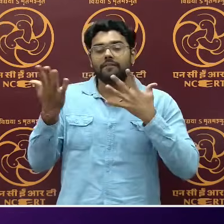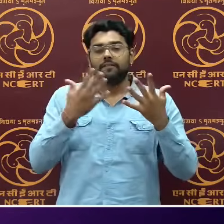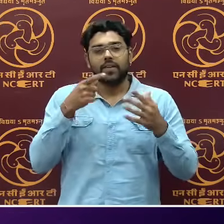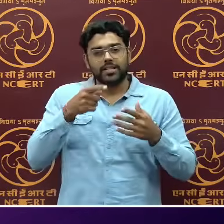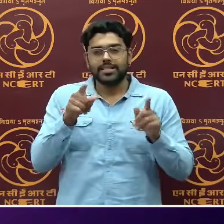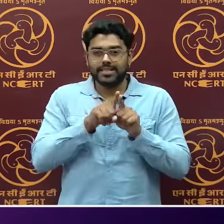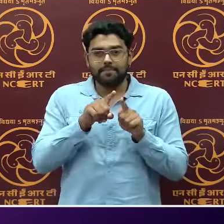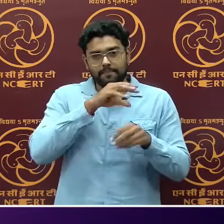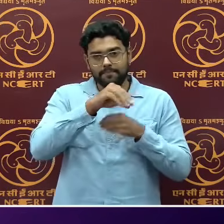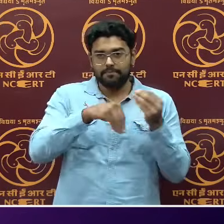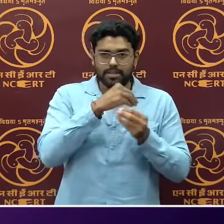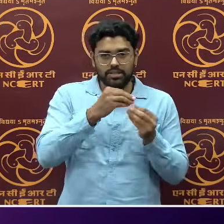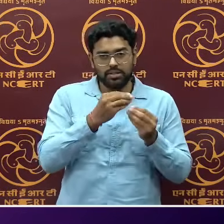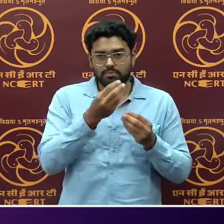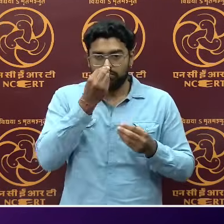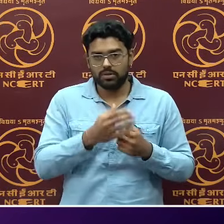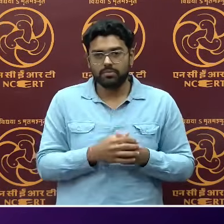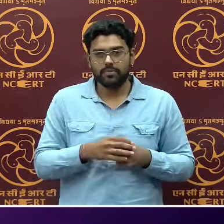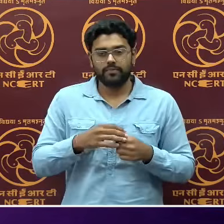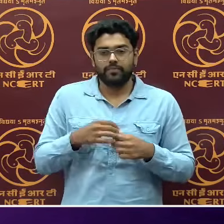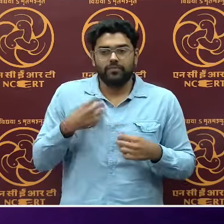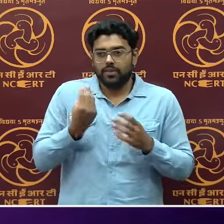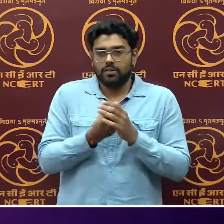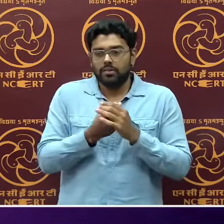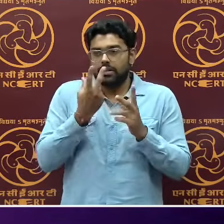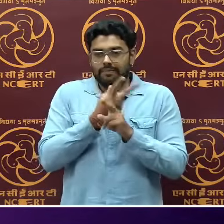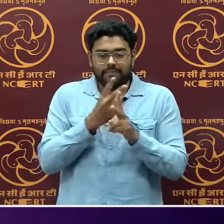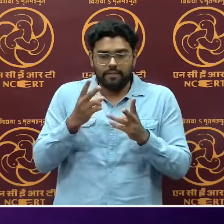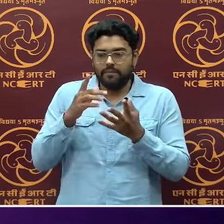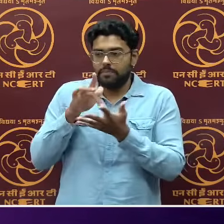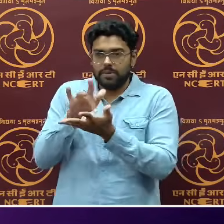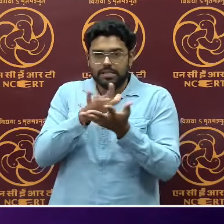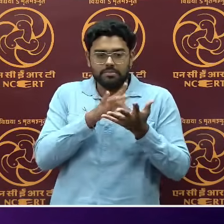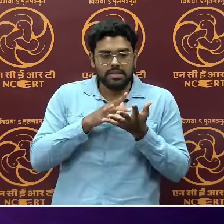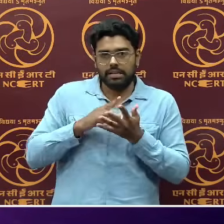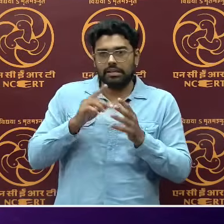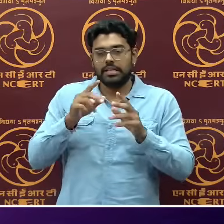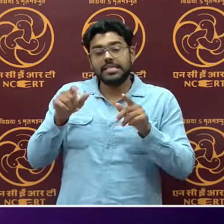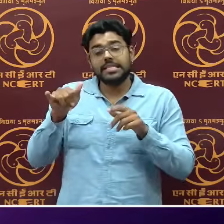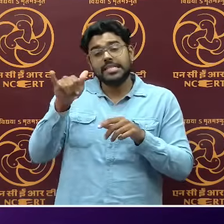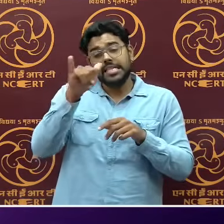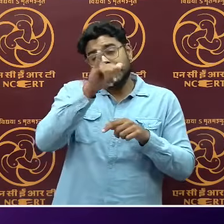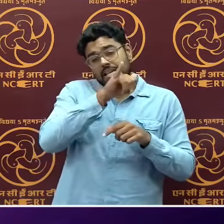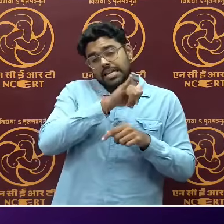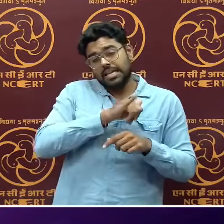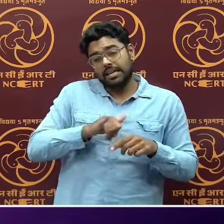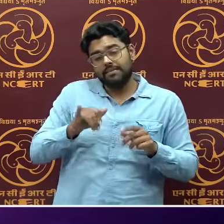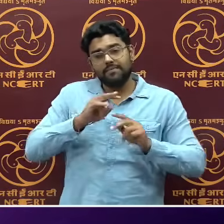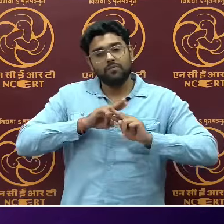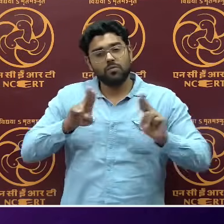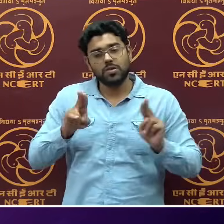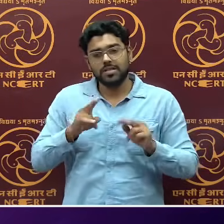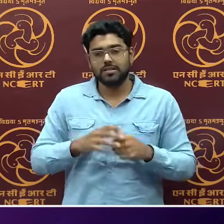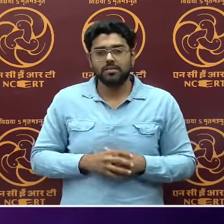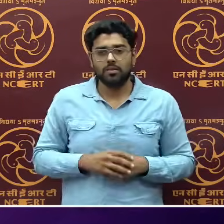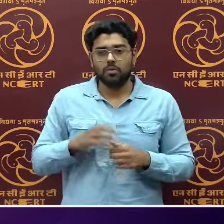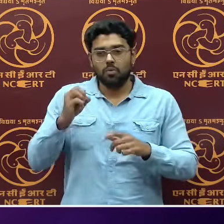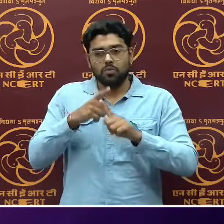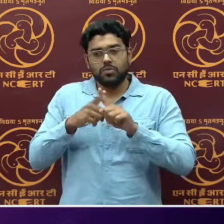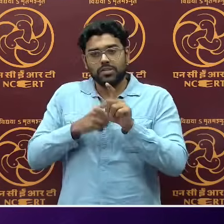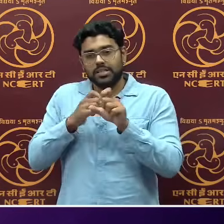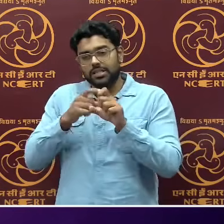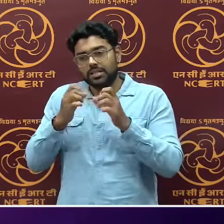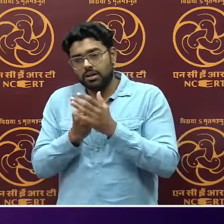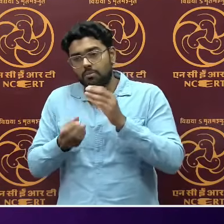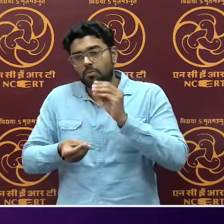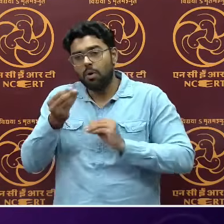mixture. Yes, we don't go to some part of the planet that yes, towards this side oxygen is more or toward